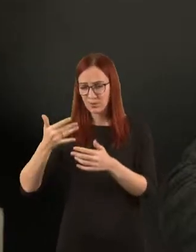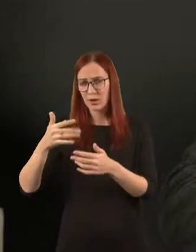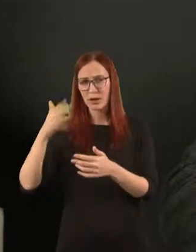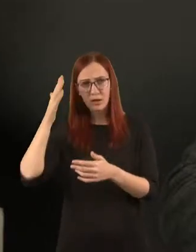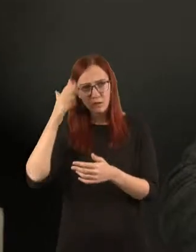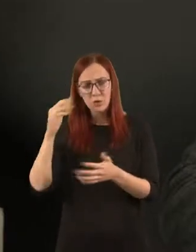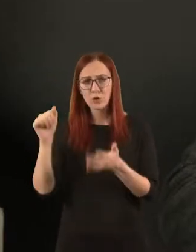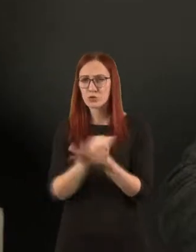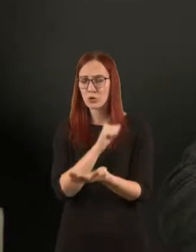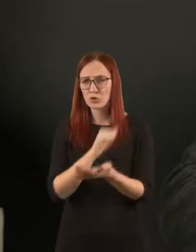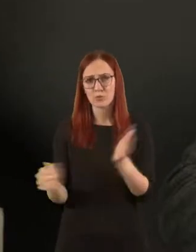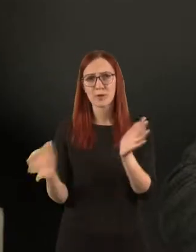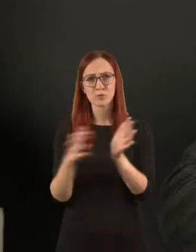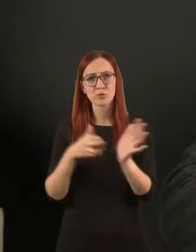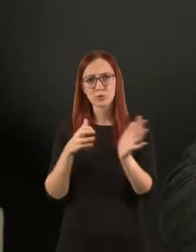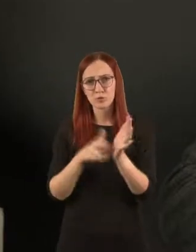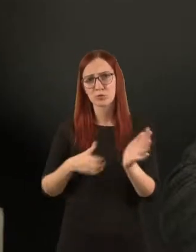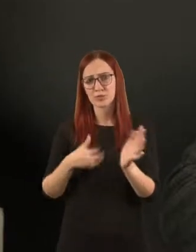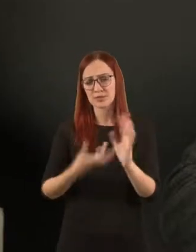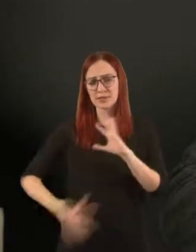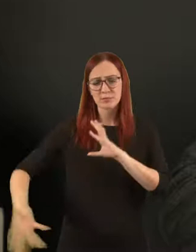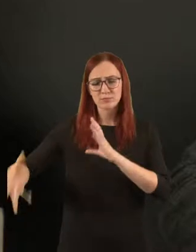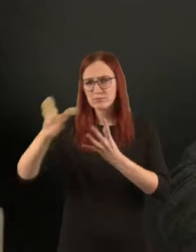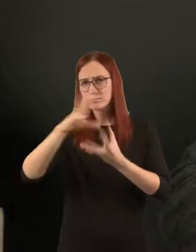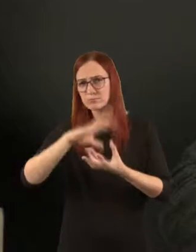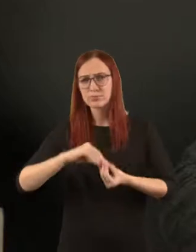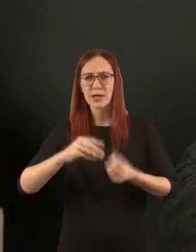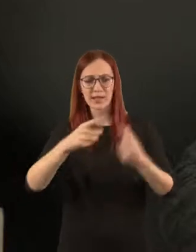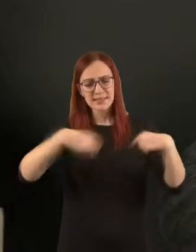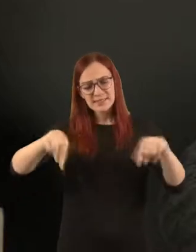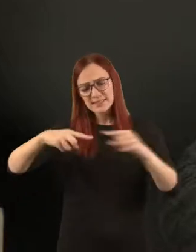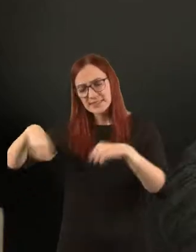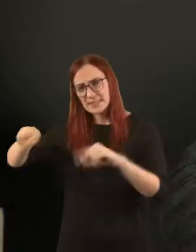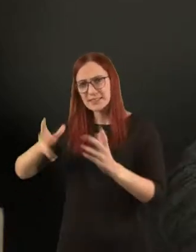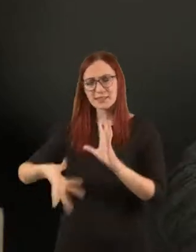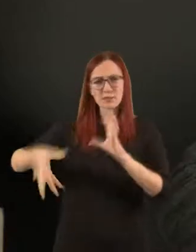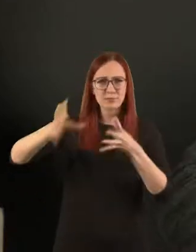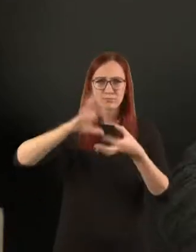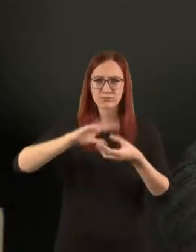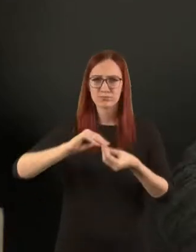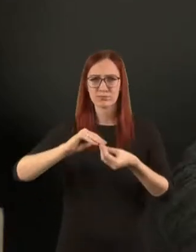review is very important for Lithuania. Before this review, I actually